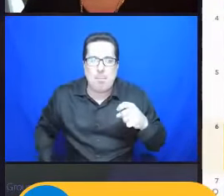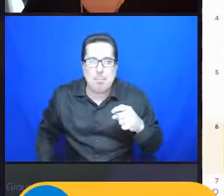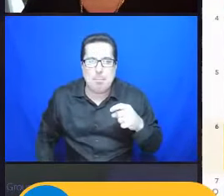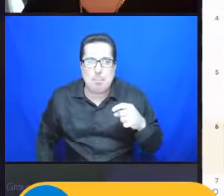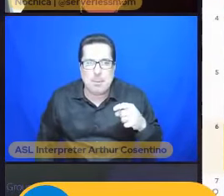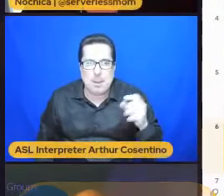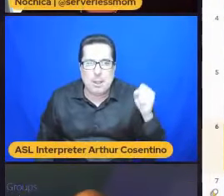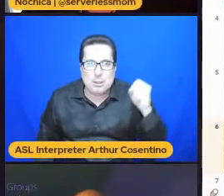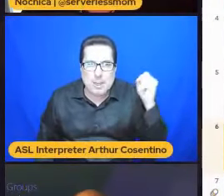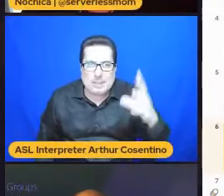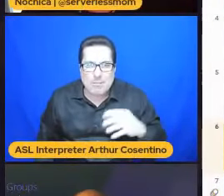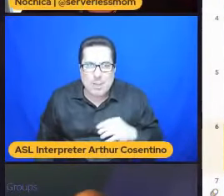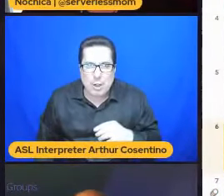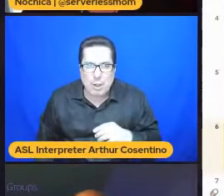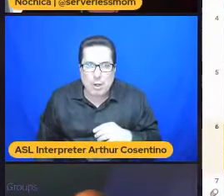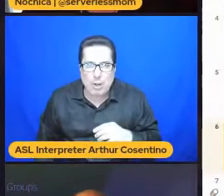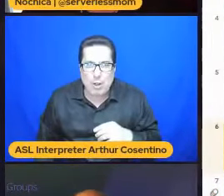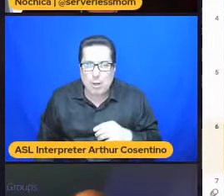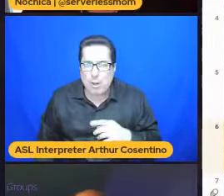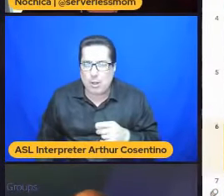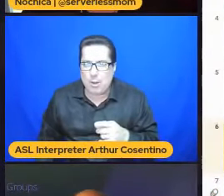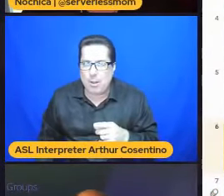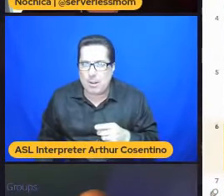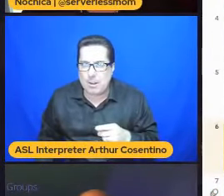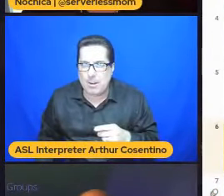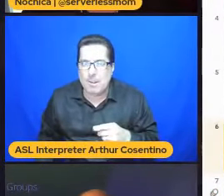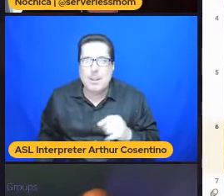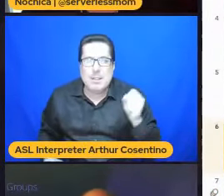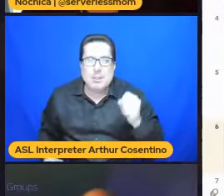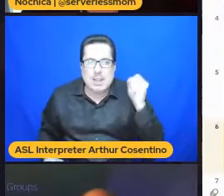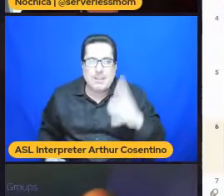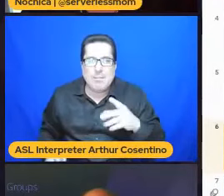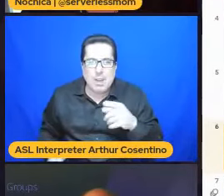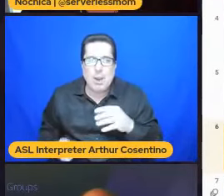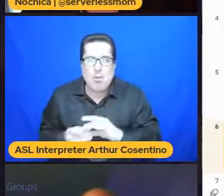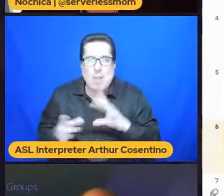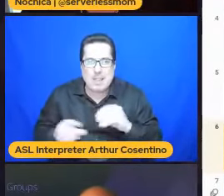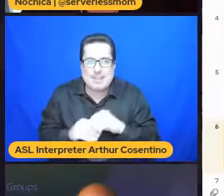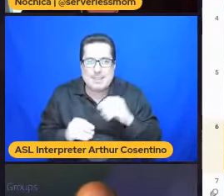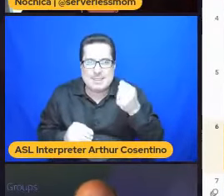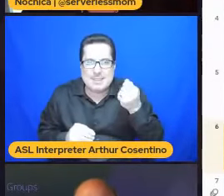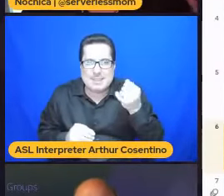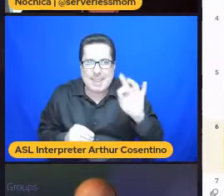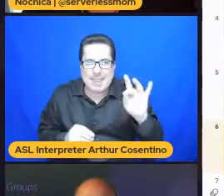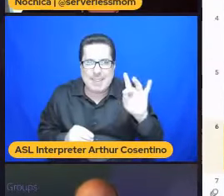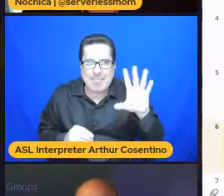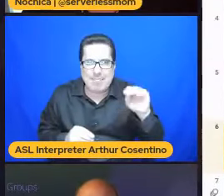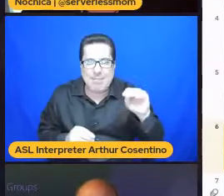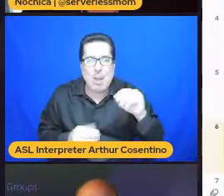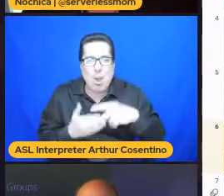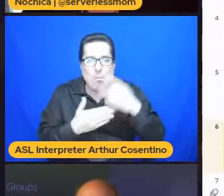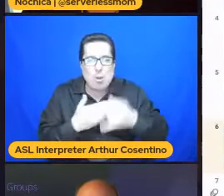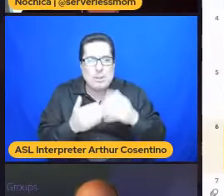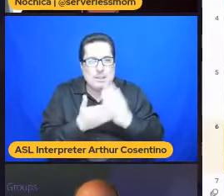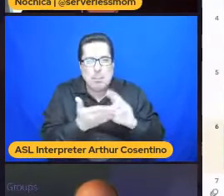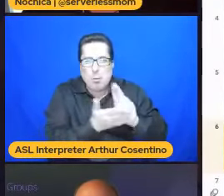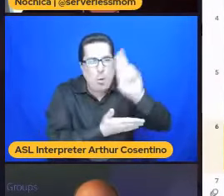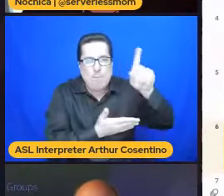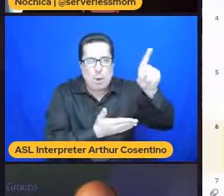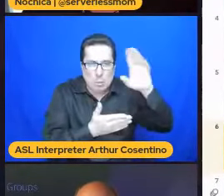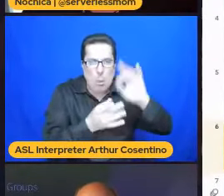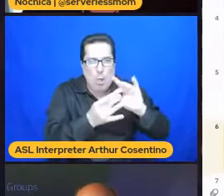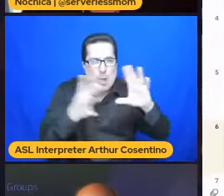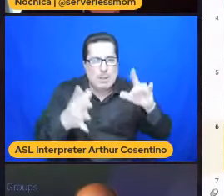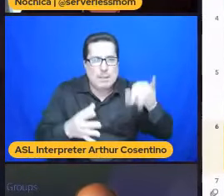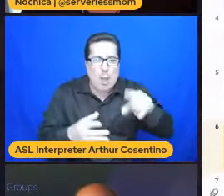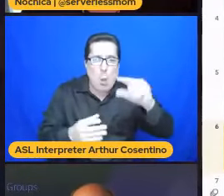Shakespeare project. That there was this illustrated Shakespeare that was released in about 1850, and there's a project with some university to release it. If you go and